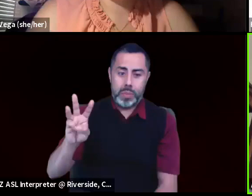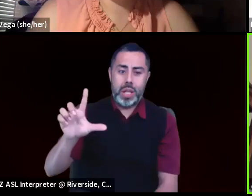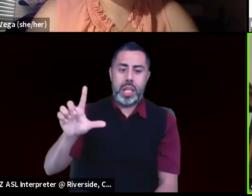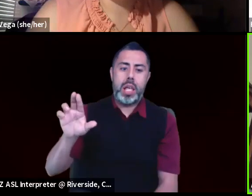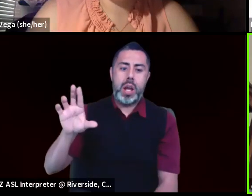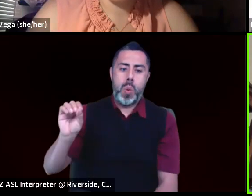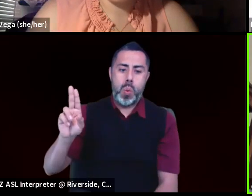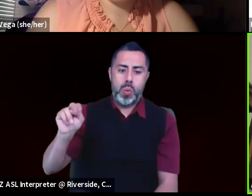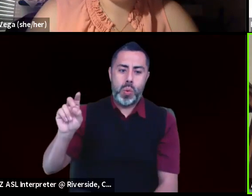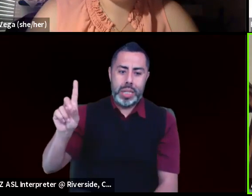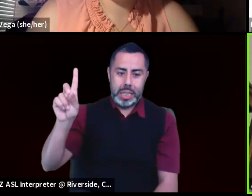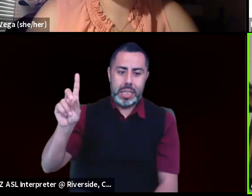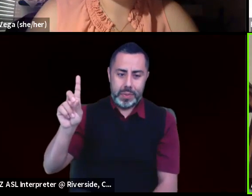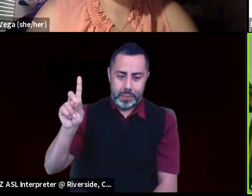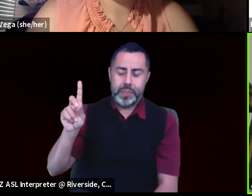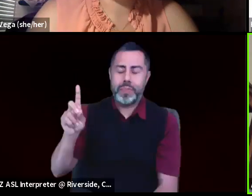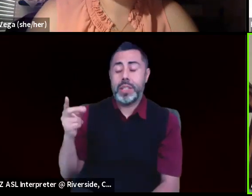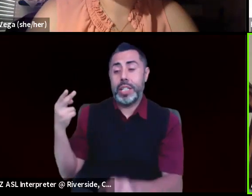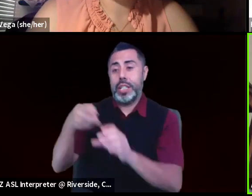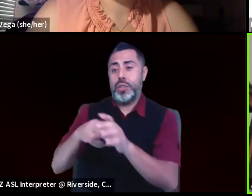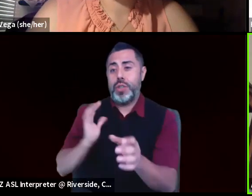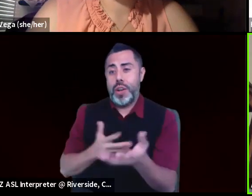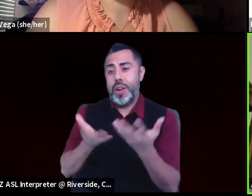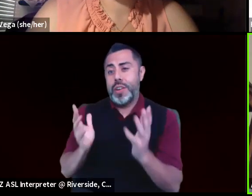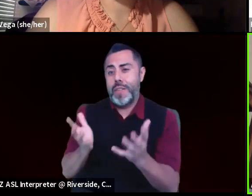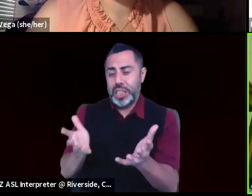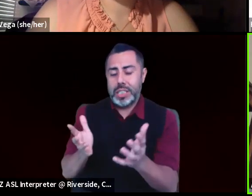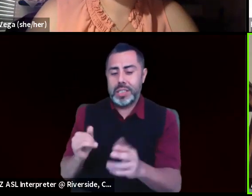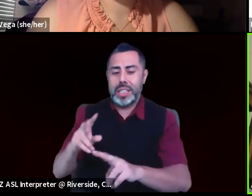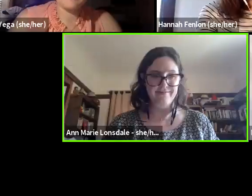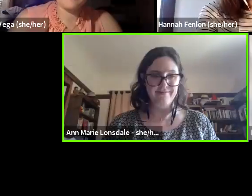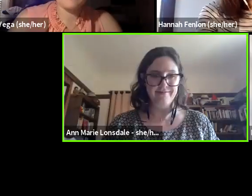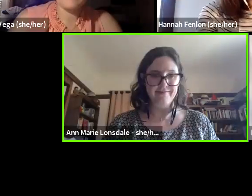HowlRound. To join the conversation online.